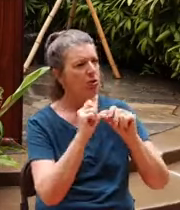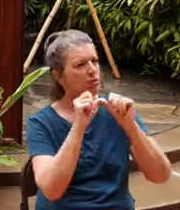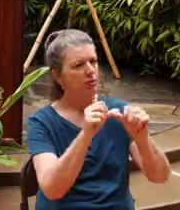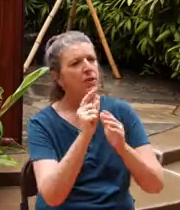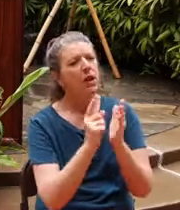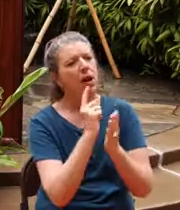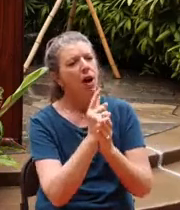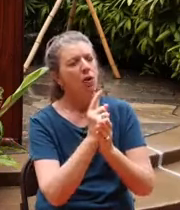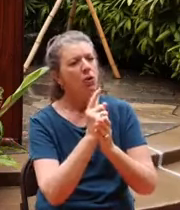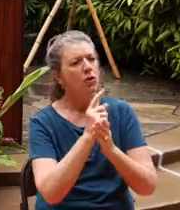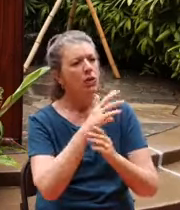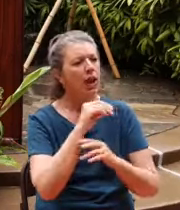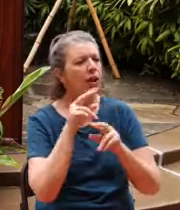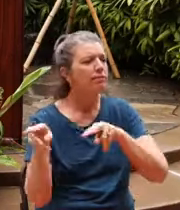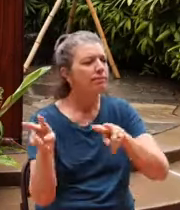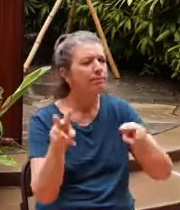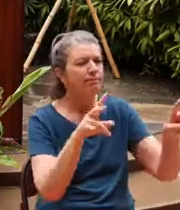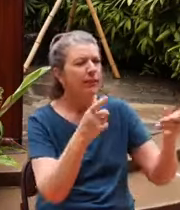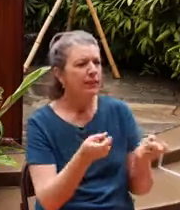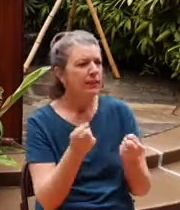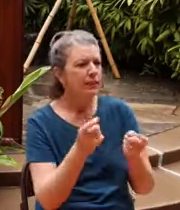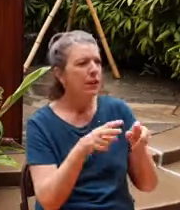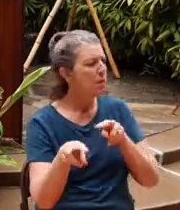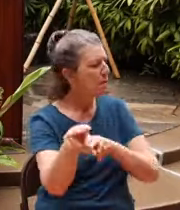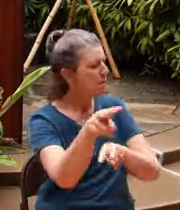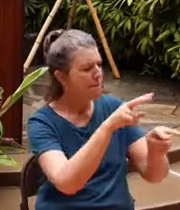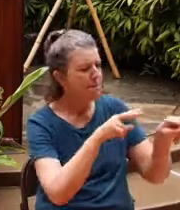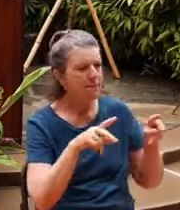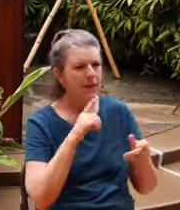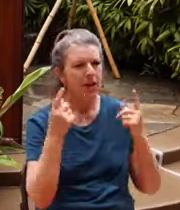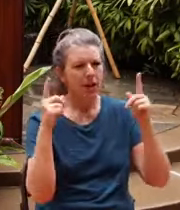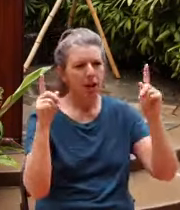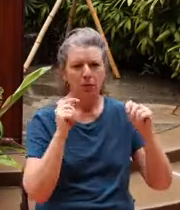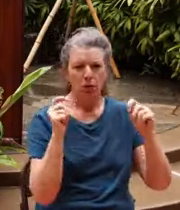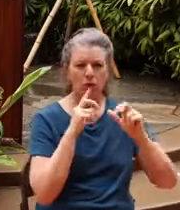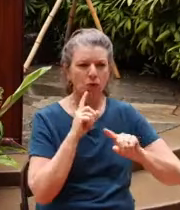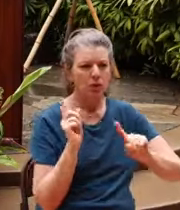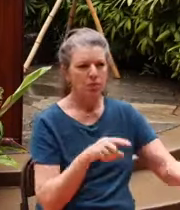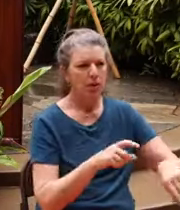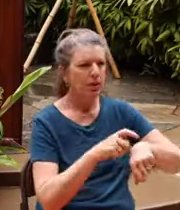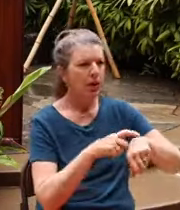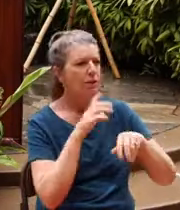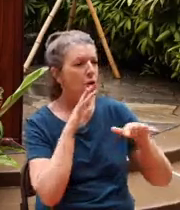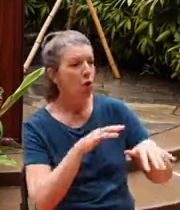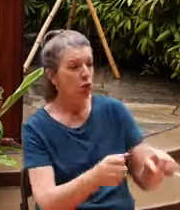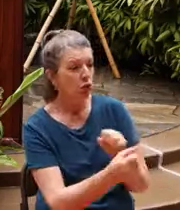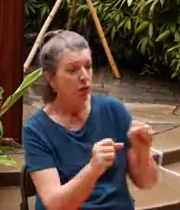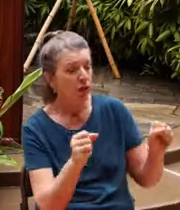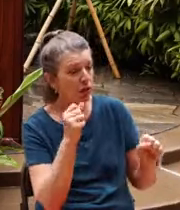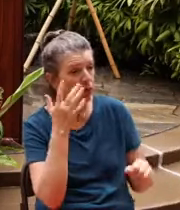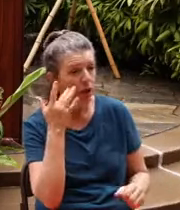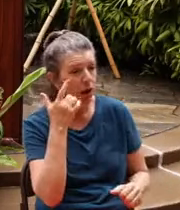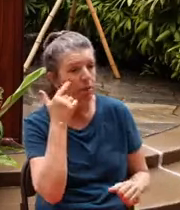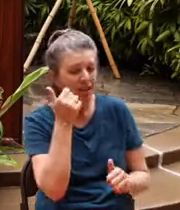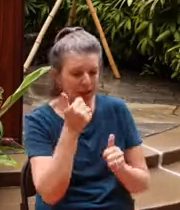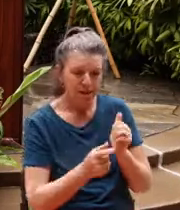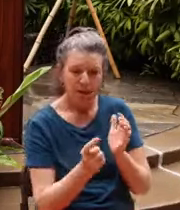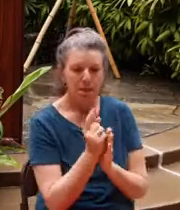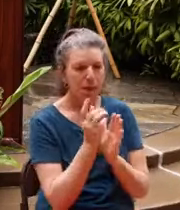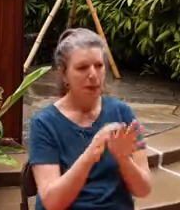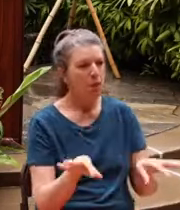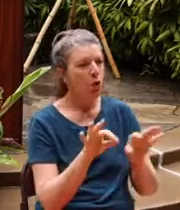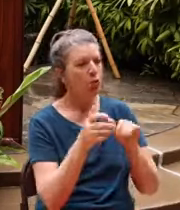and enhanced roving speed patrols, we can accomplish quicker response times for ocean rescues because every minute counts